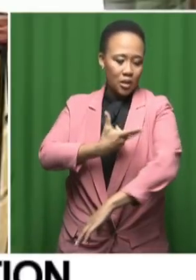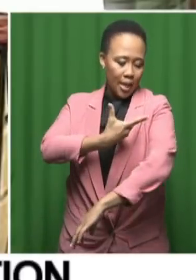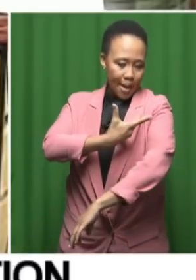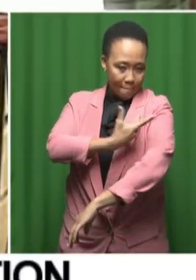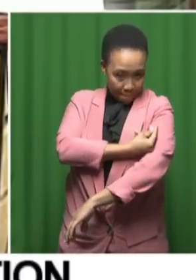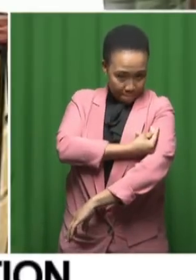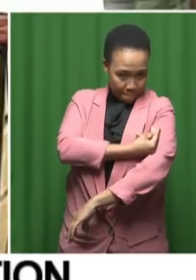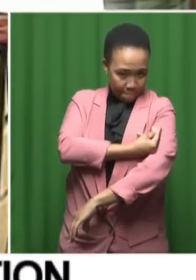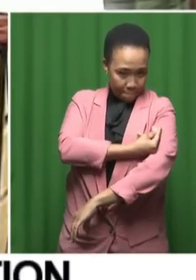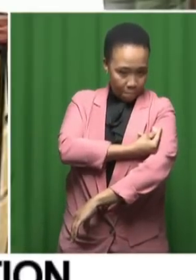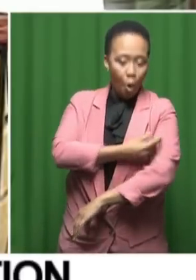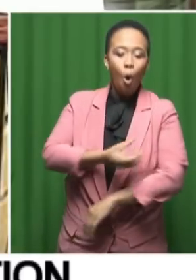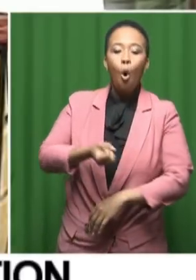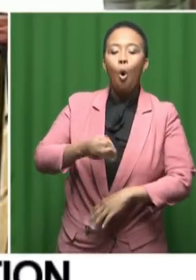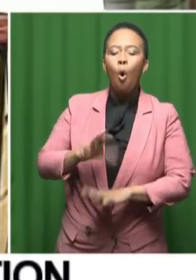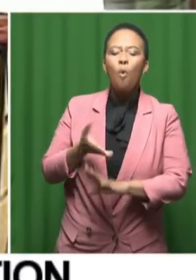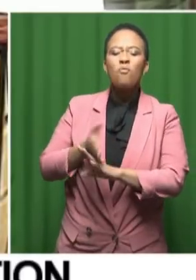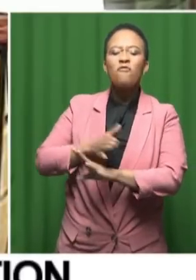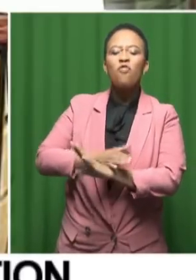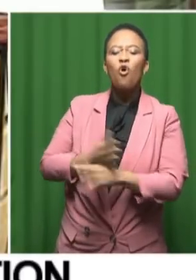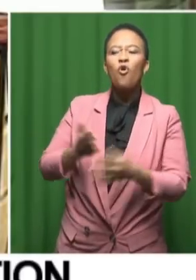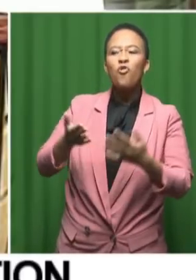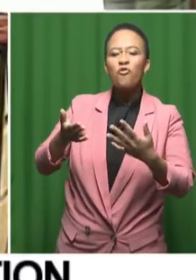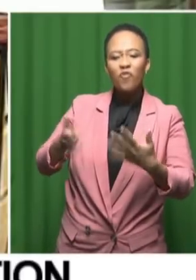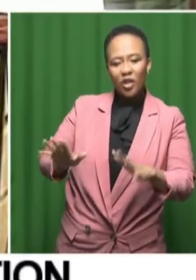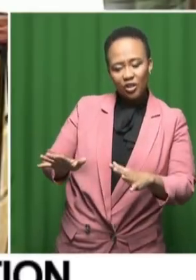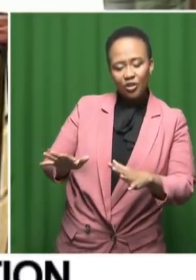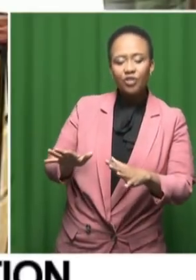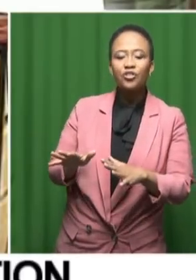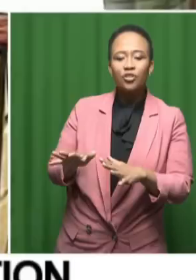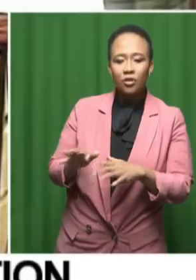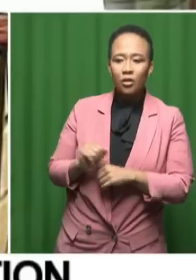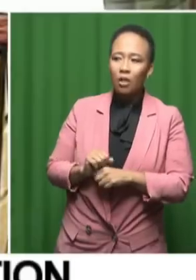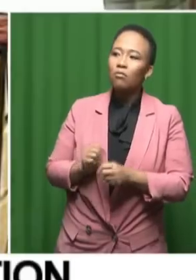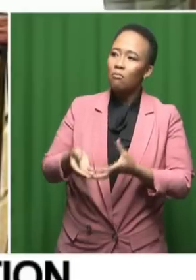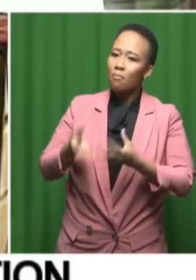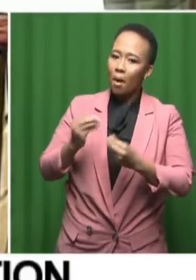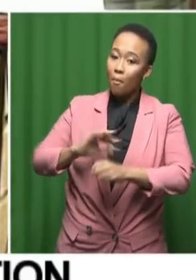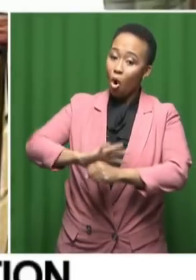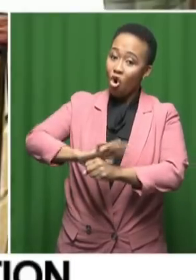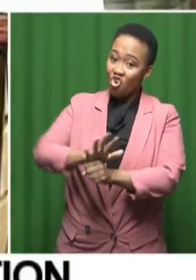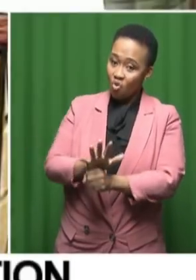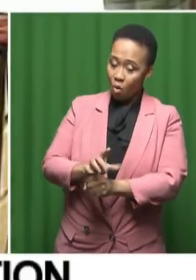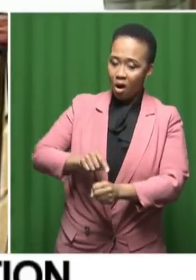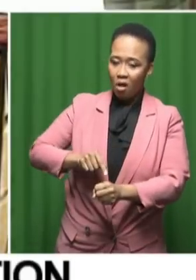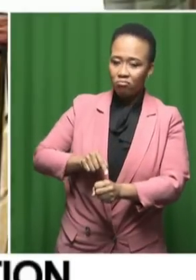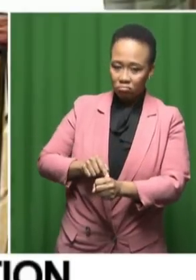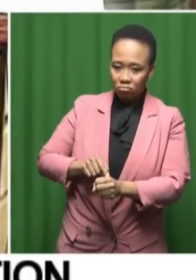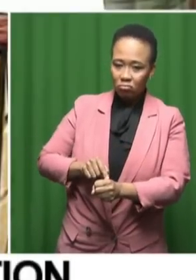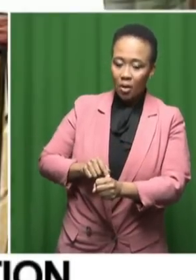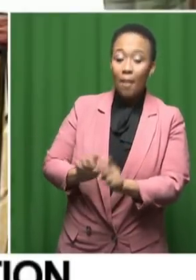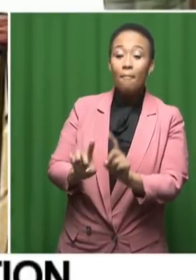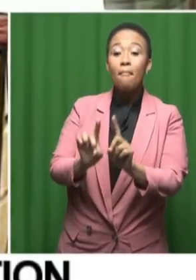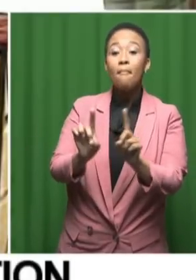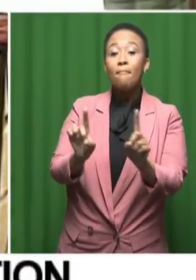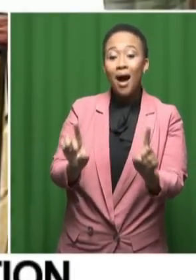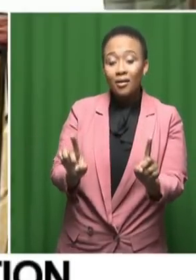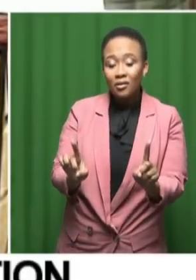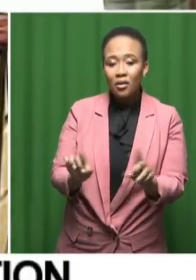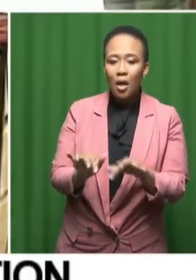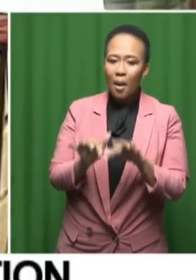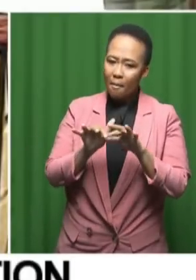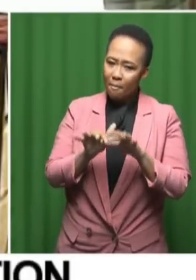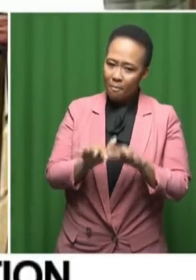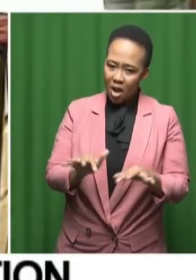you're previously having exposed to COVID-19. But for people who